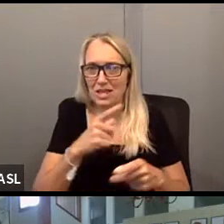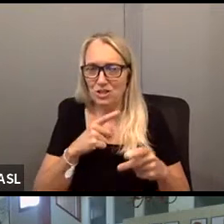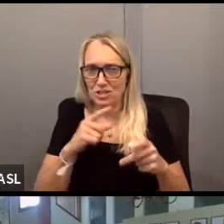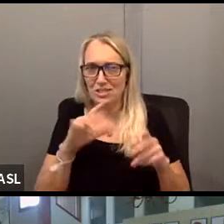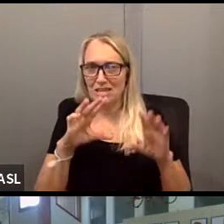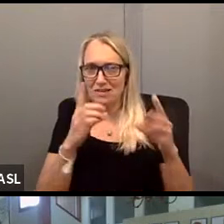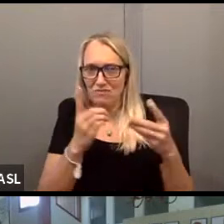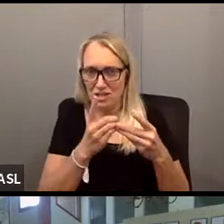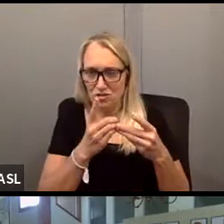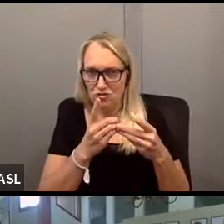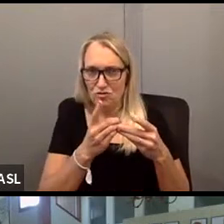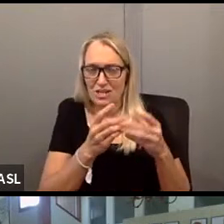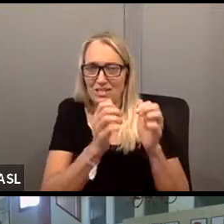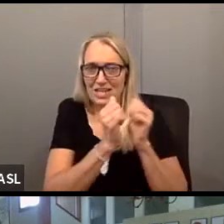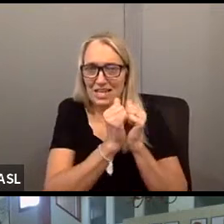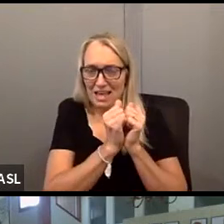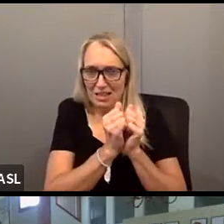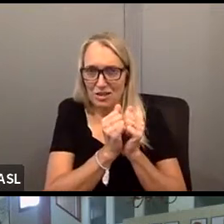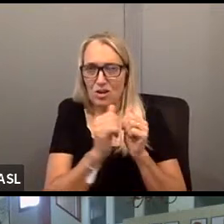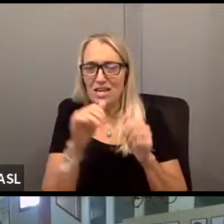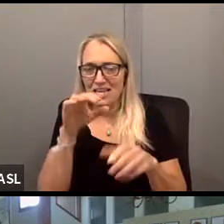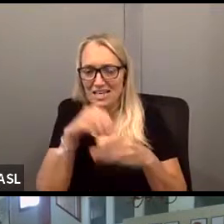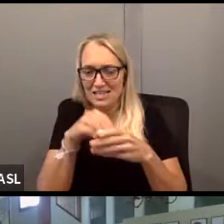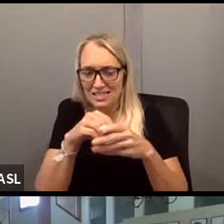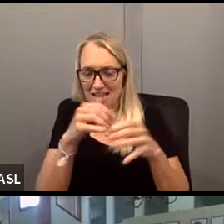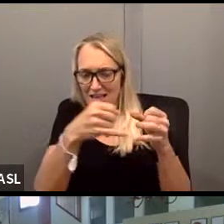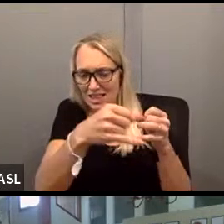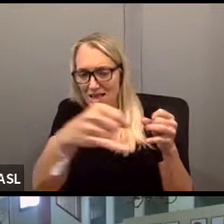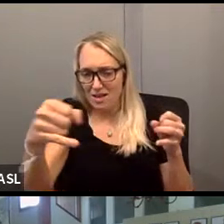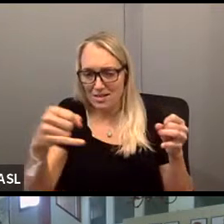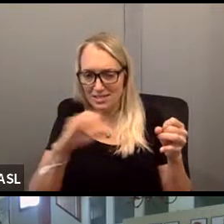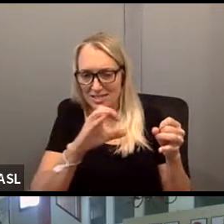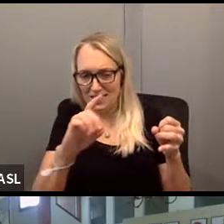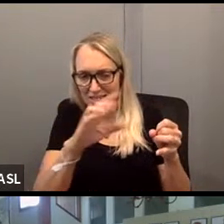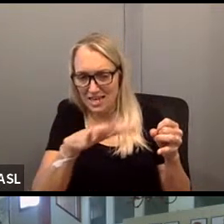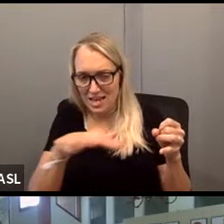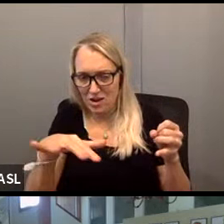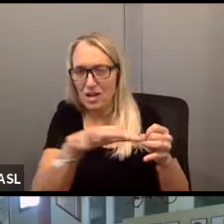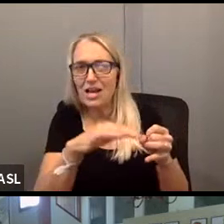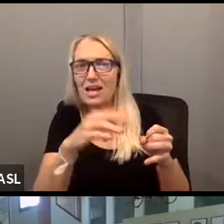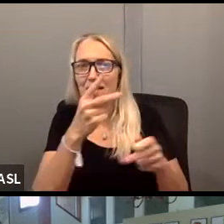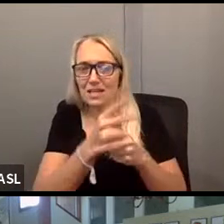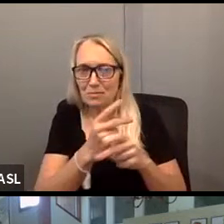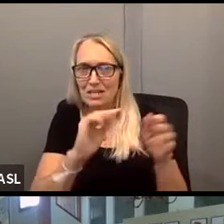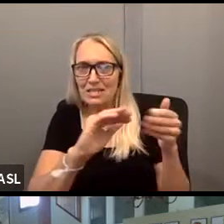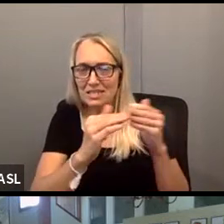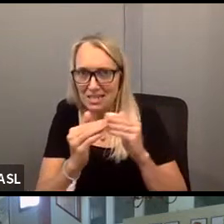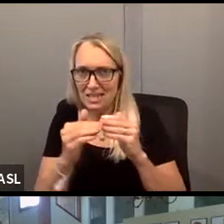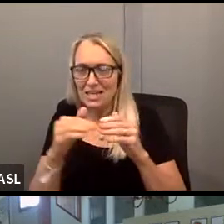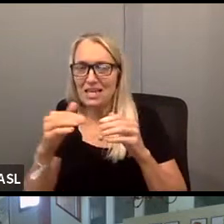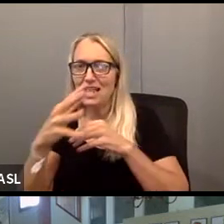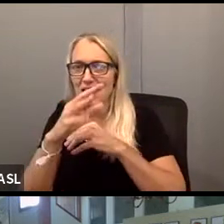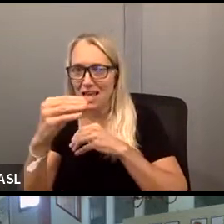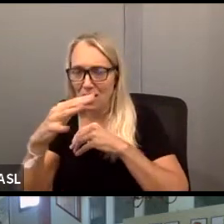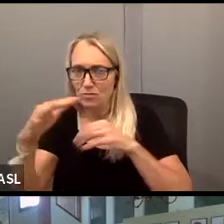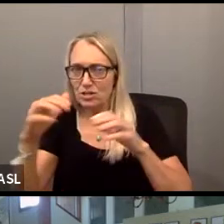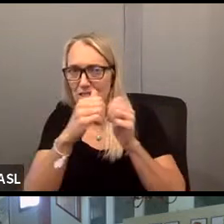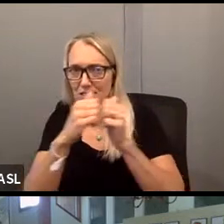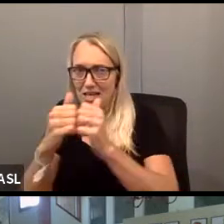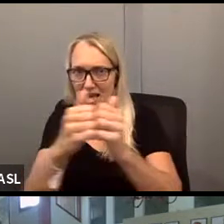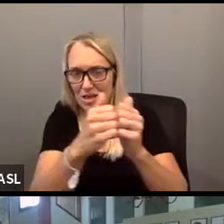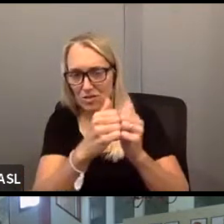within the CD boundaries and keeping our cities and communities intact during the redistricting.